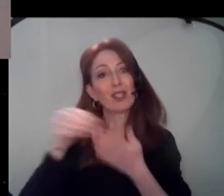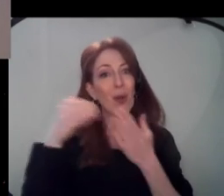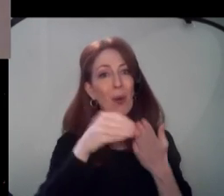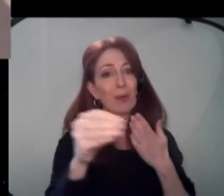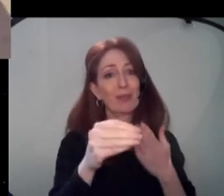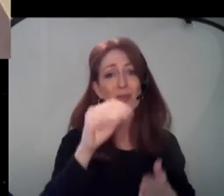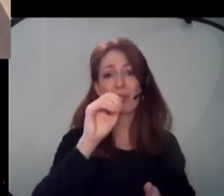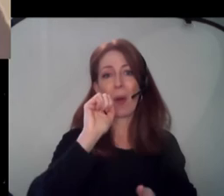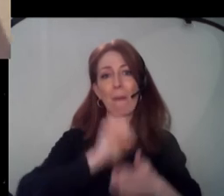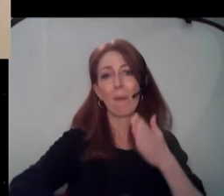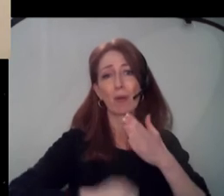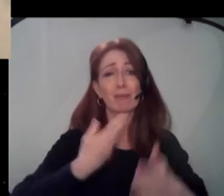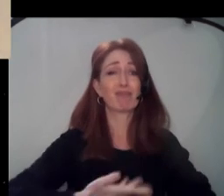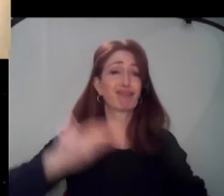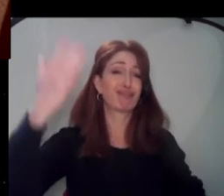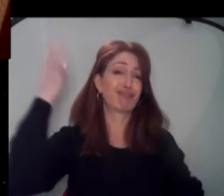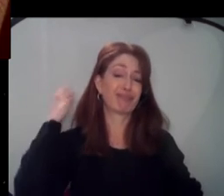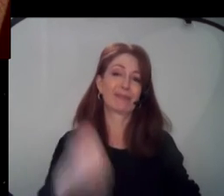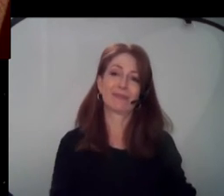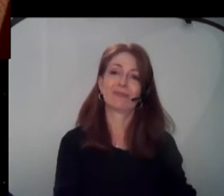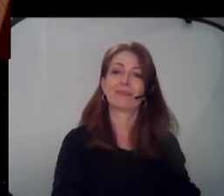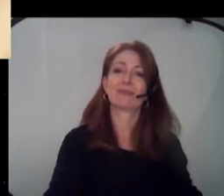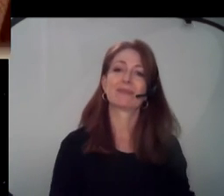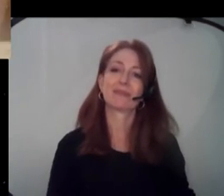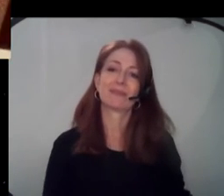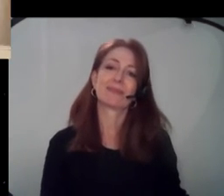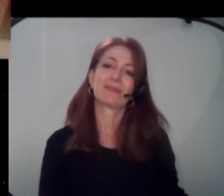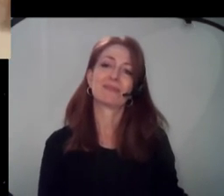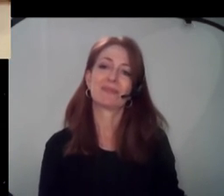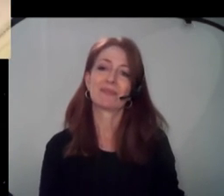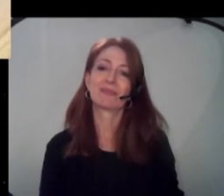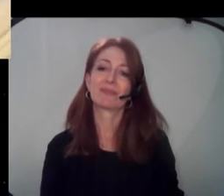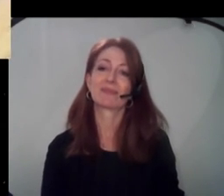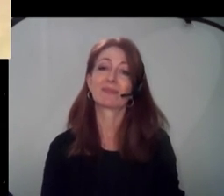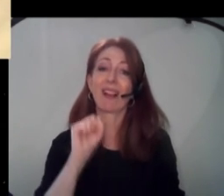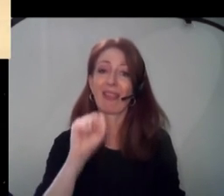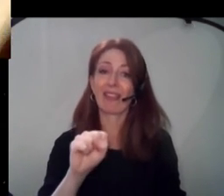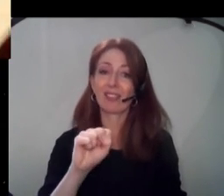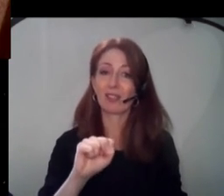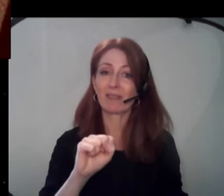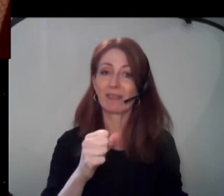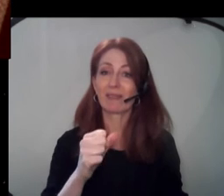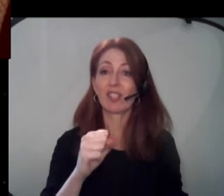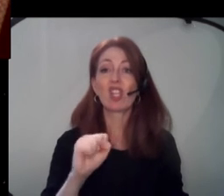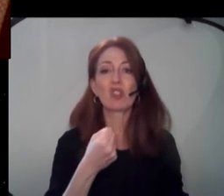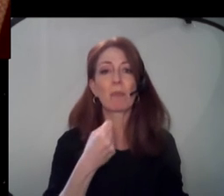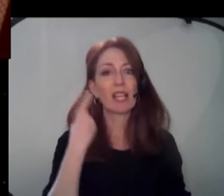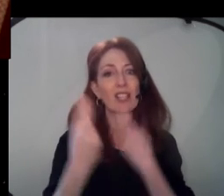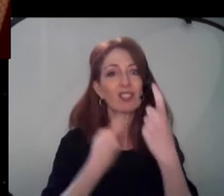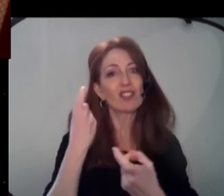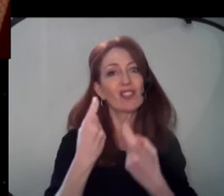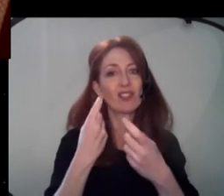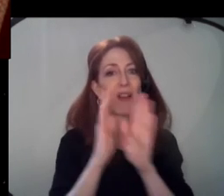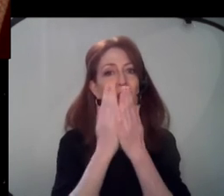maybe 6 million now. And there's only, this is supposed to be the survey book of art in the world.